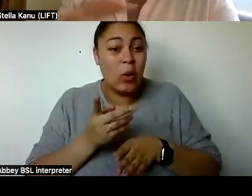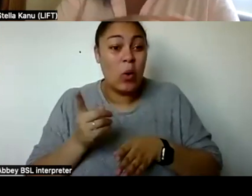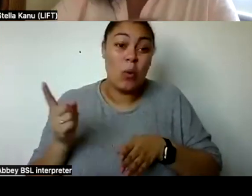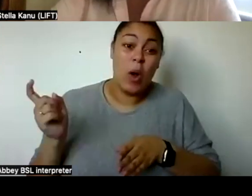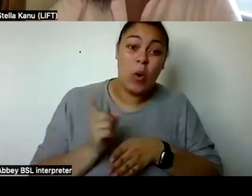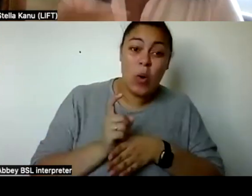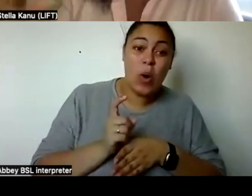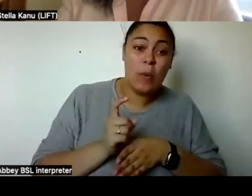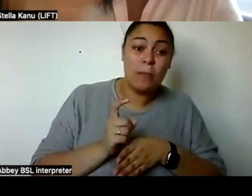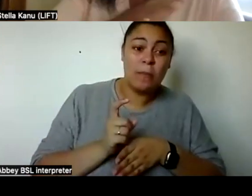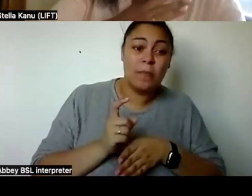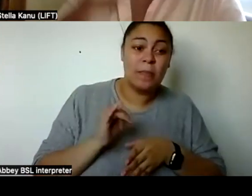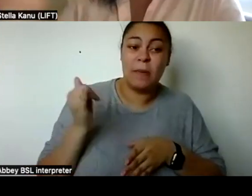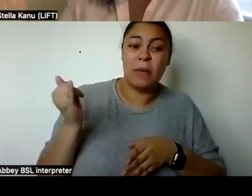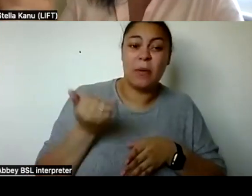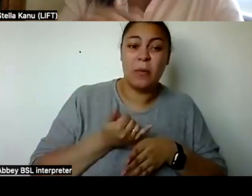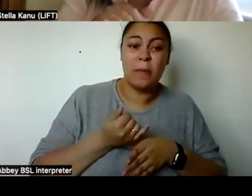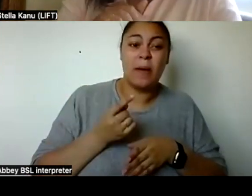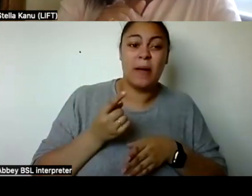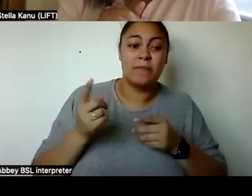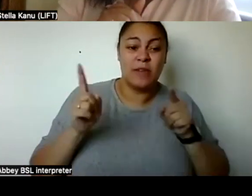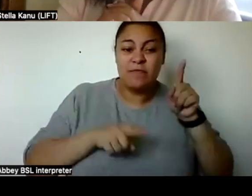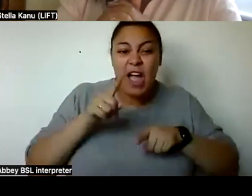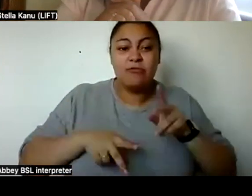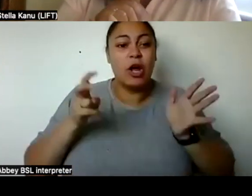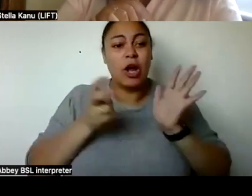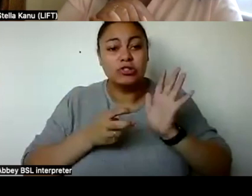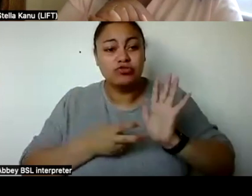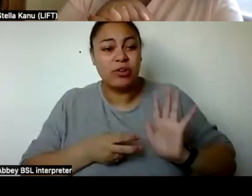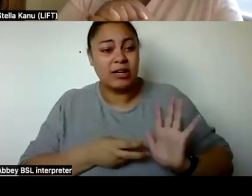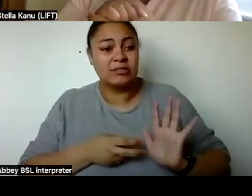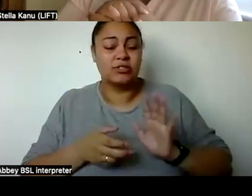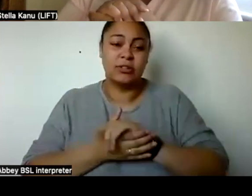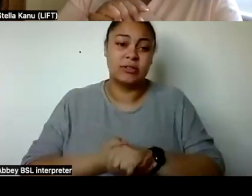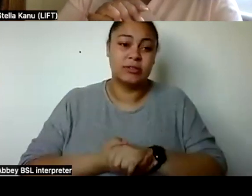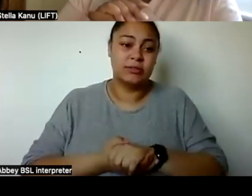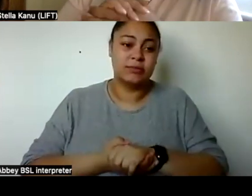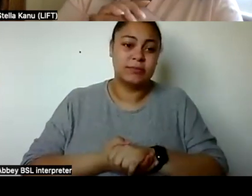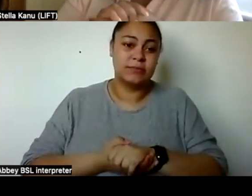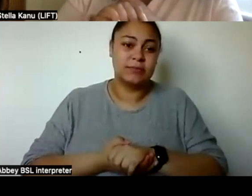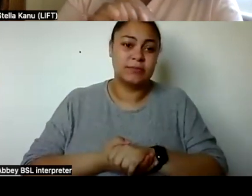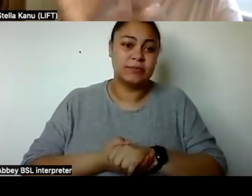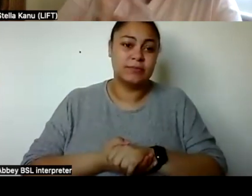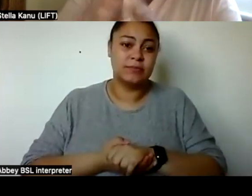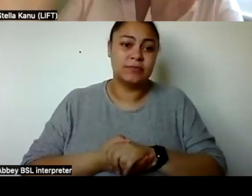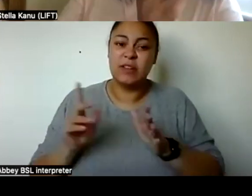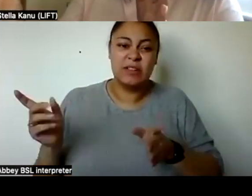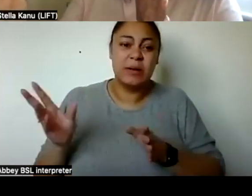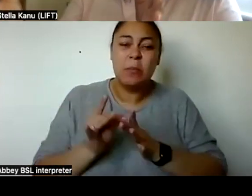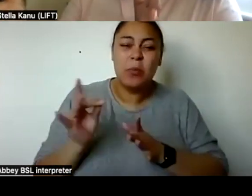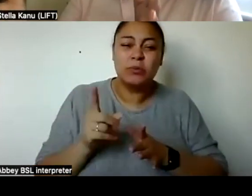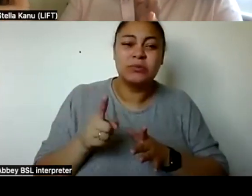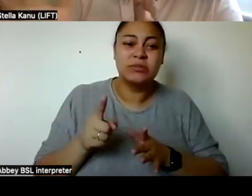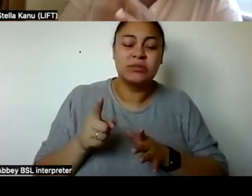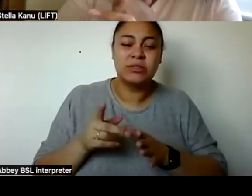be with us for all sorts of lengths of contracts. But the recruitment space has been really important. And that isn't just about the openness